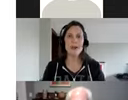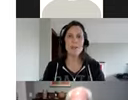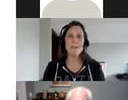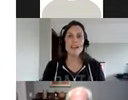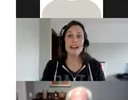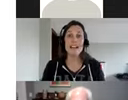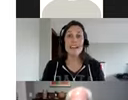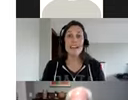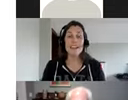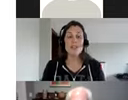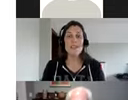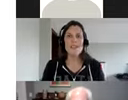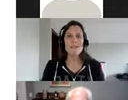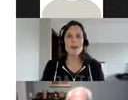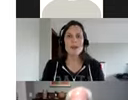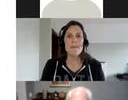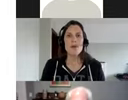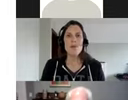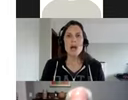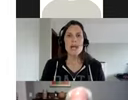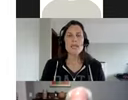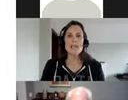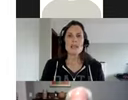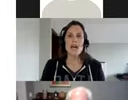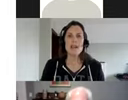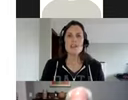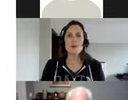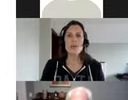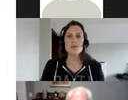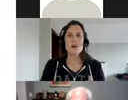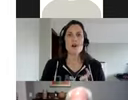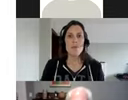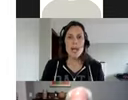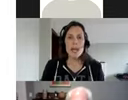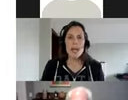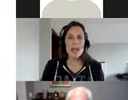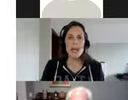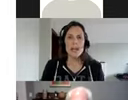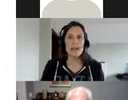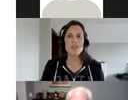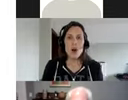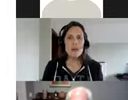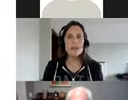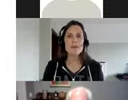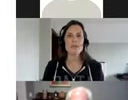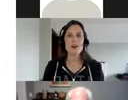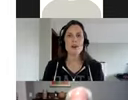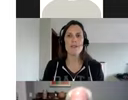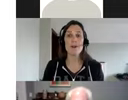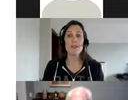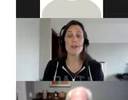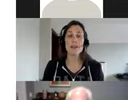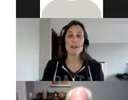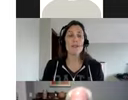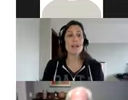right problem, I get these questions about, but why does the line go the wrong way? It's totally going the wrong way